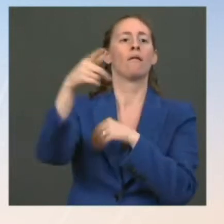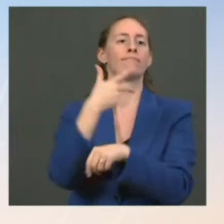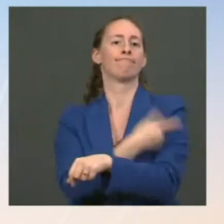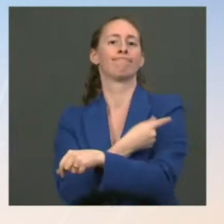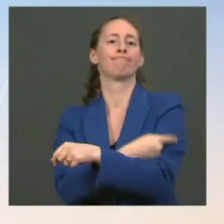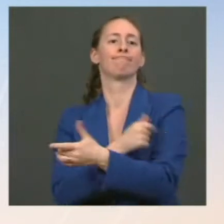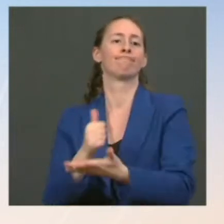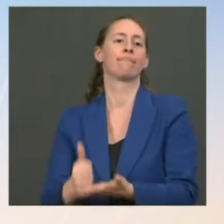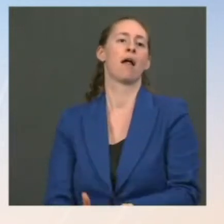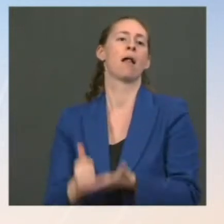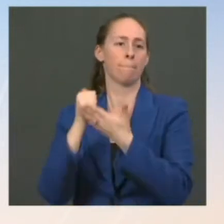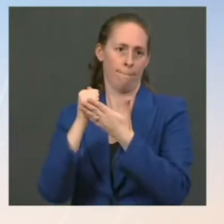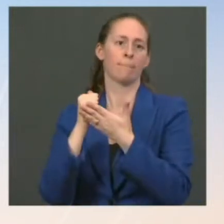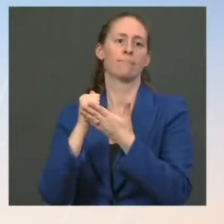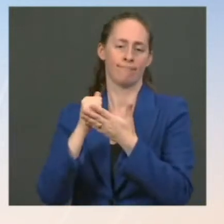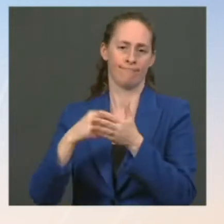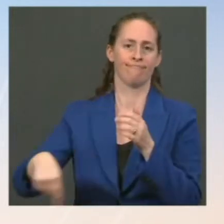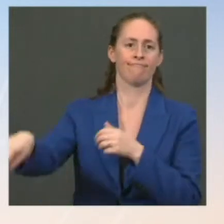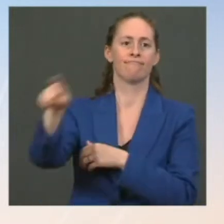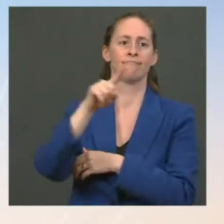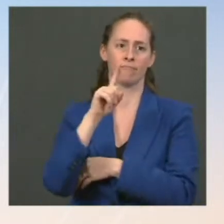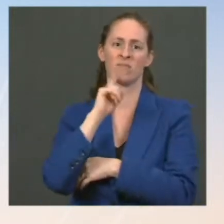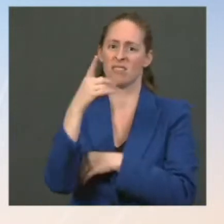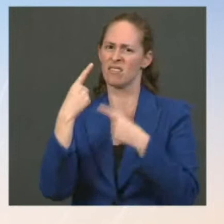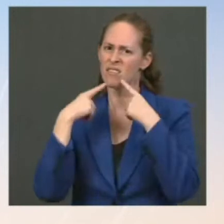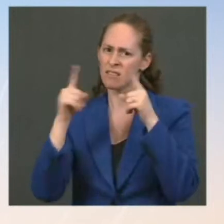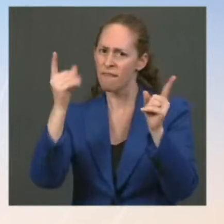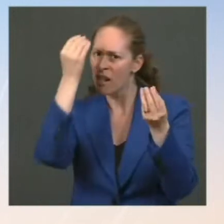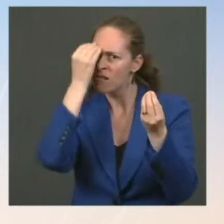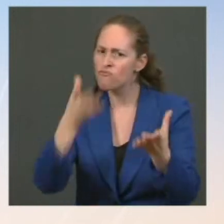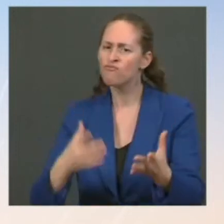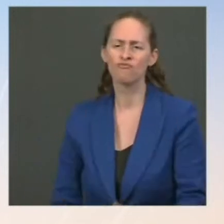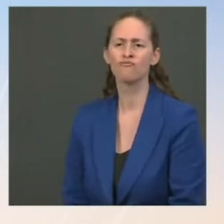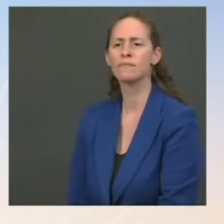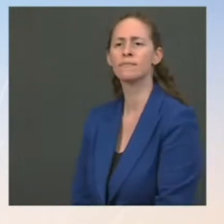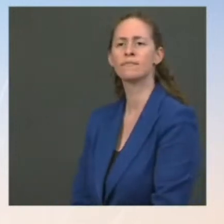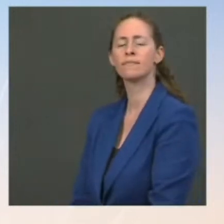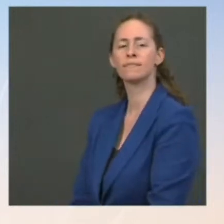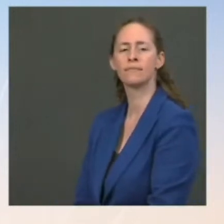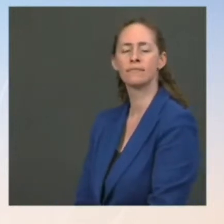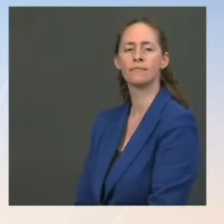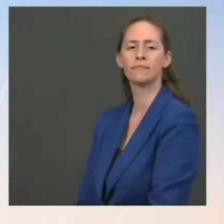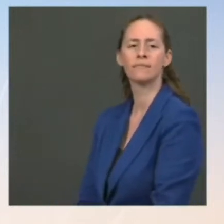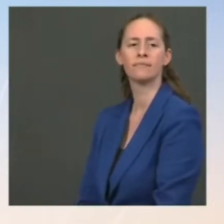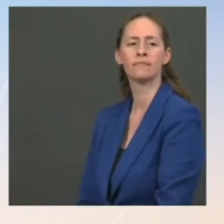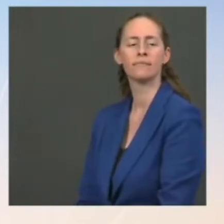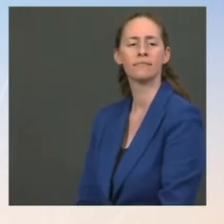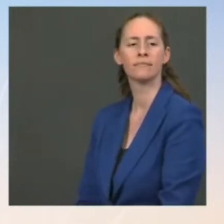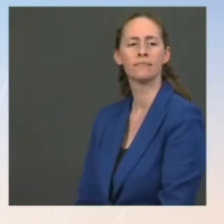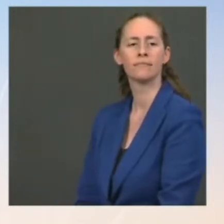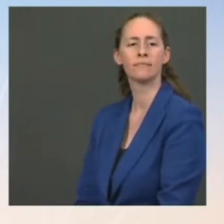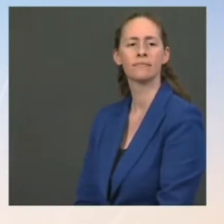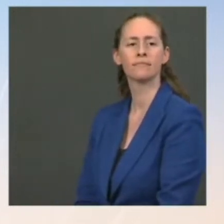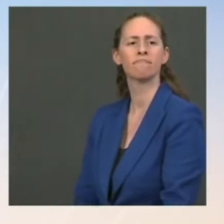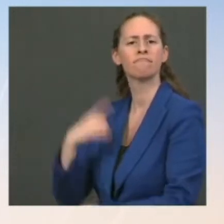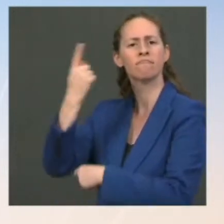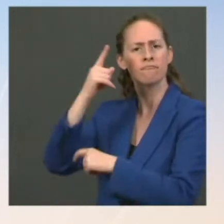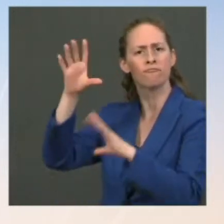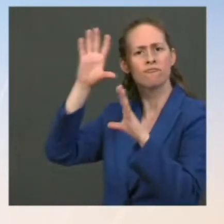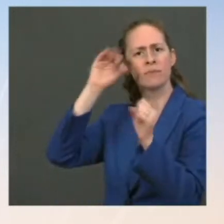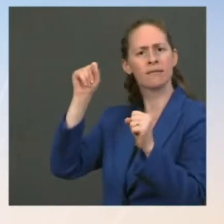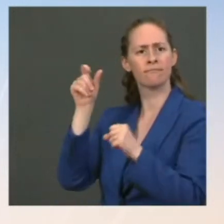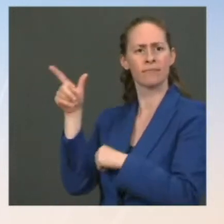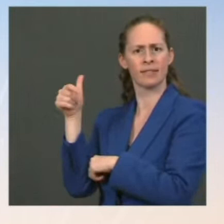have implemented mandates. Thanks, Go ahead. What leverage do you believe the president has in political or in terms